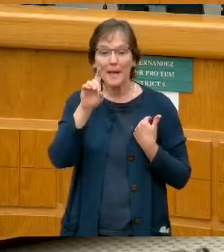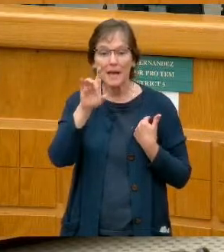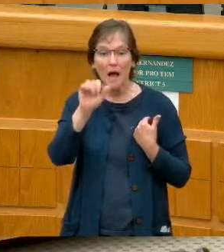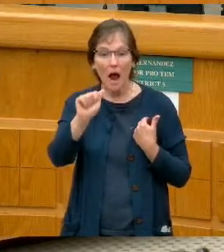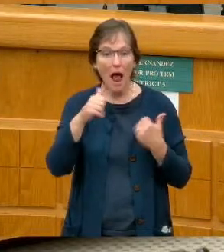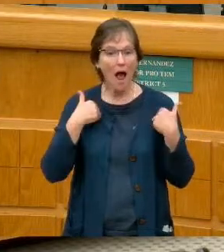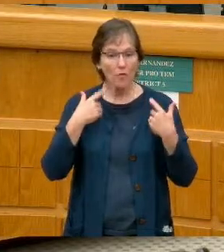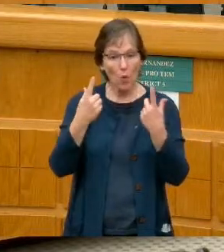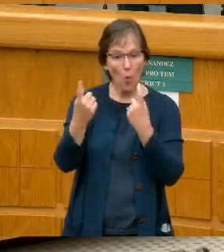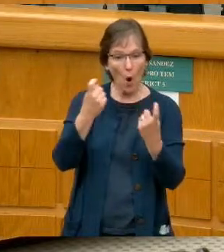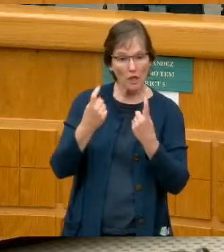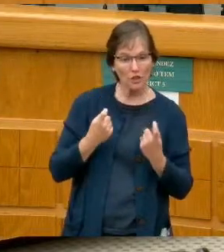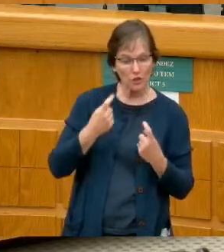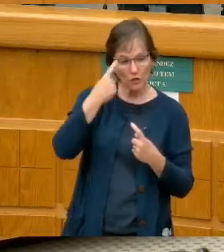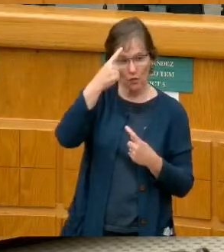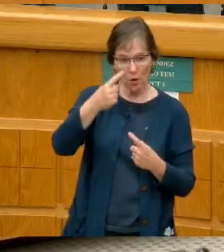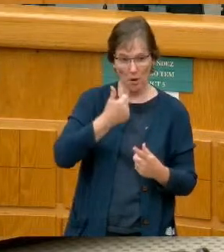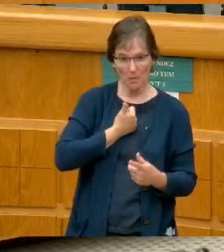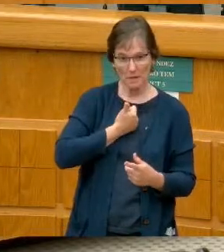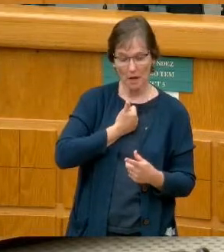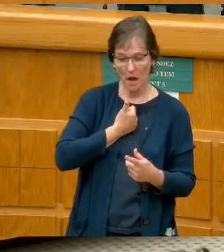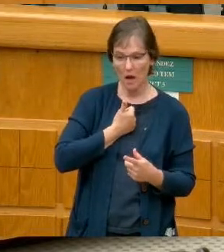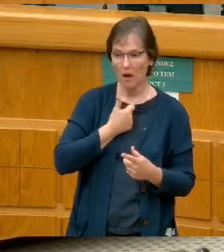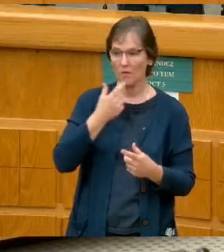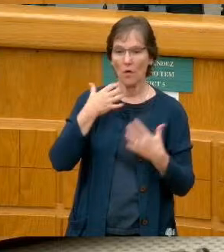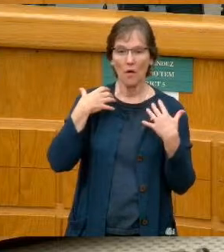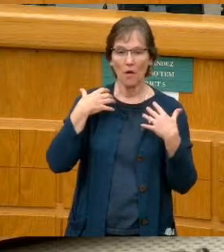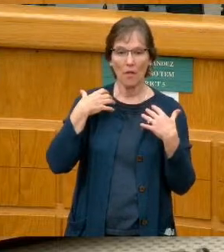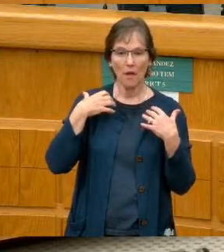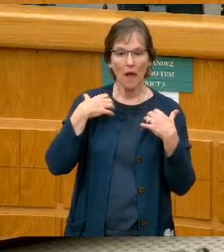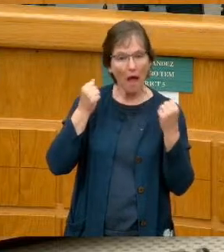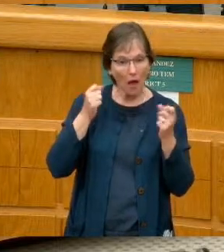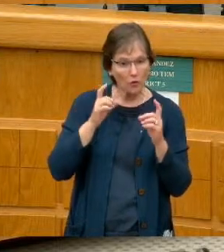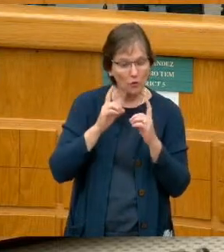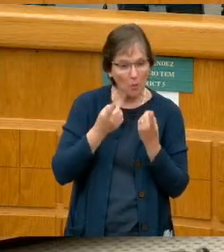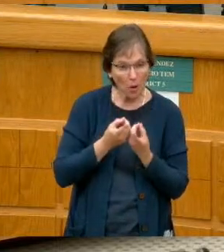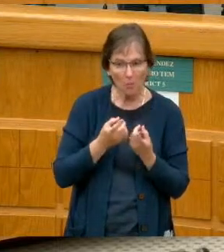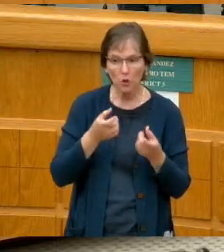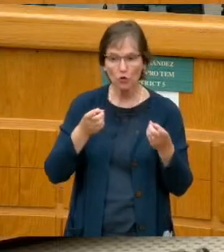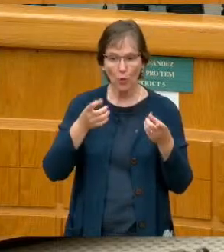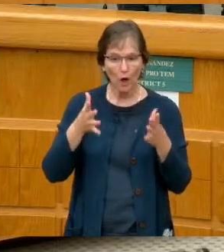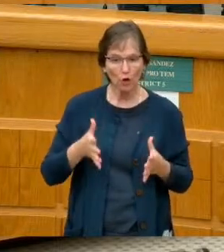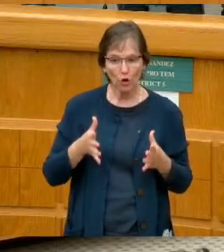for Ms. Rodriguez or the city manager or myself?